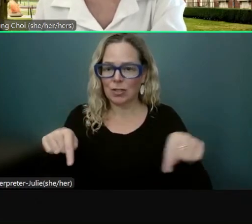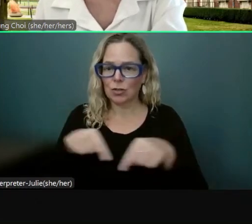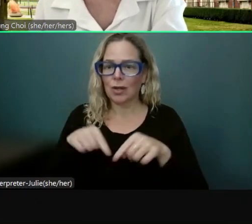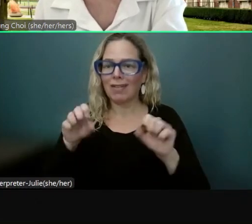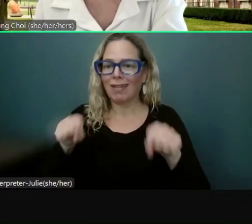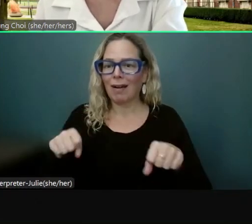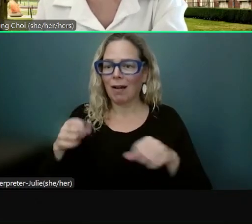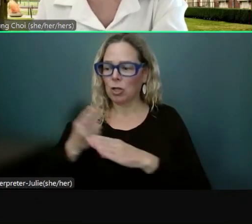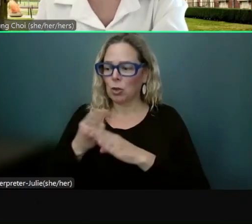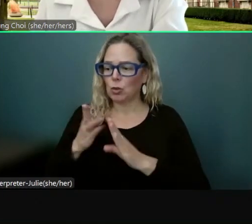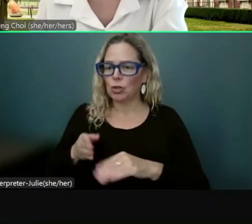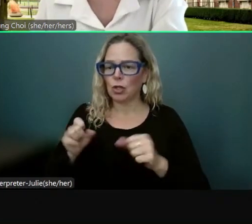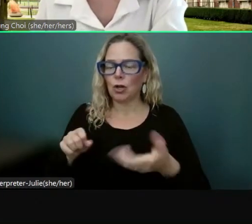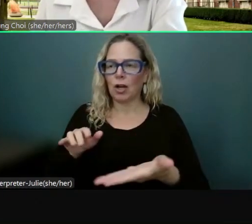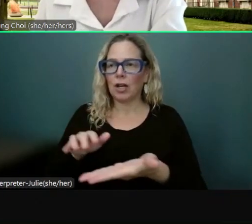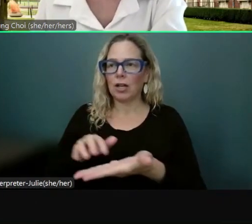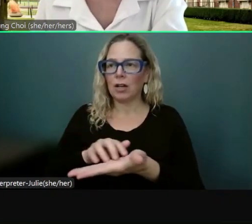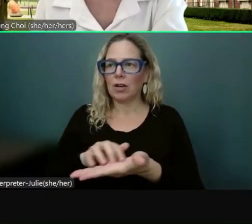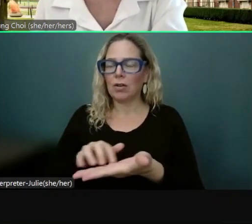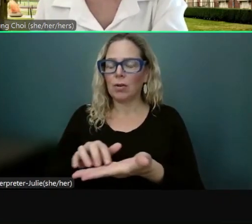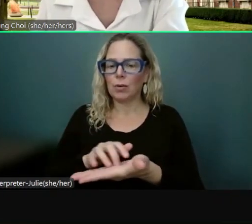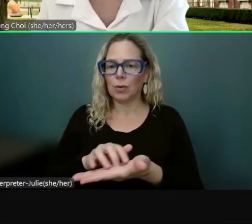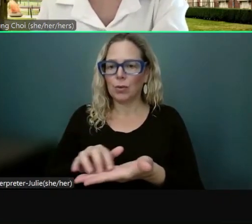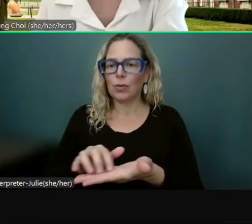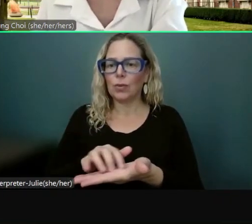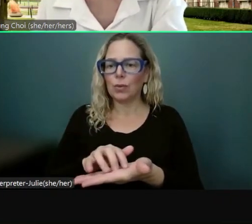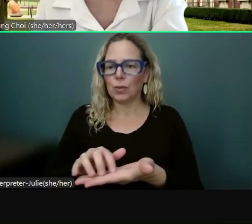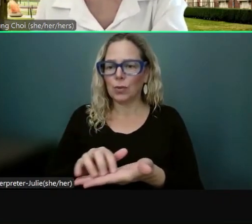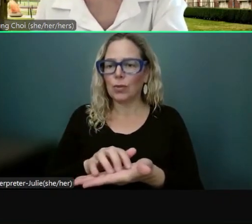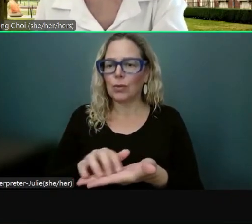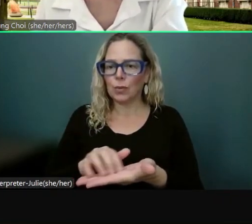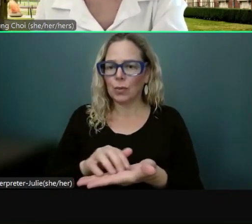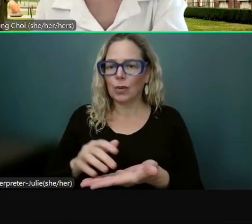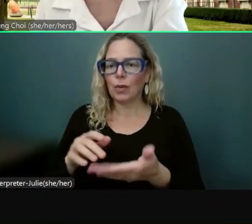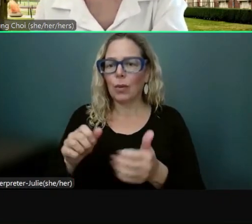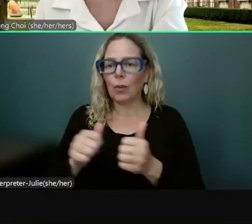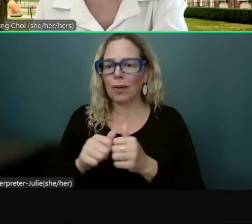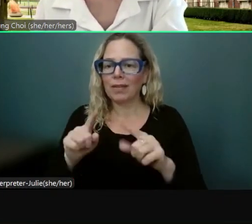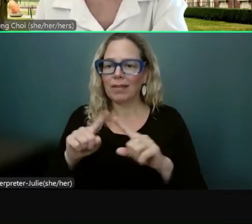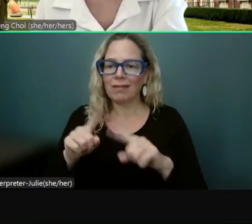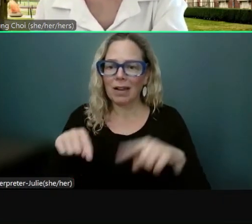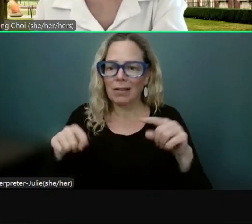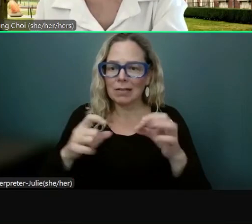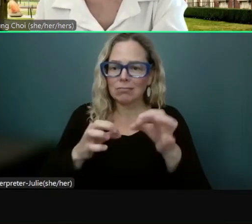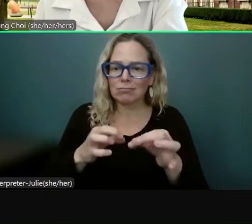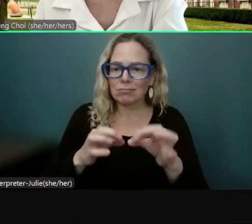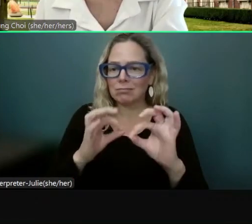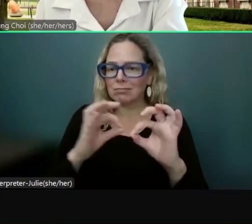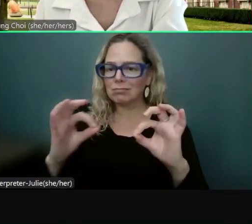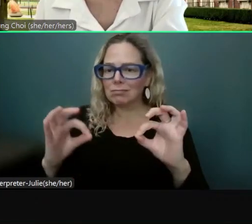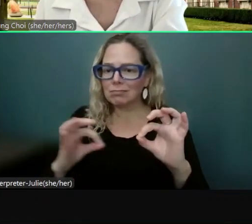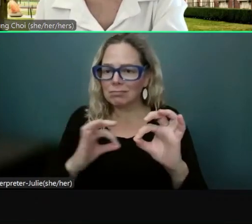placement of buttons, navigation tabs, and icons.